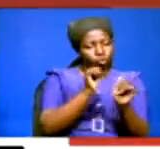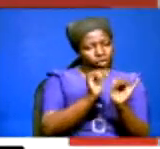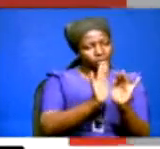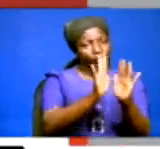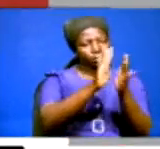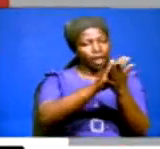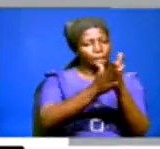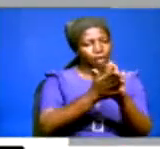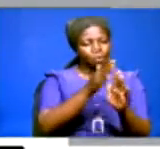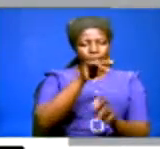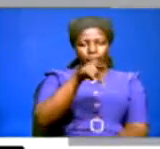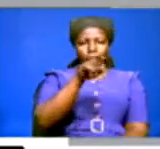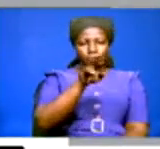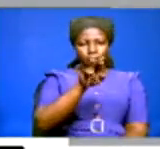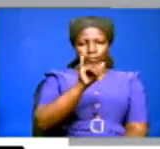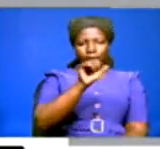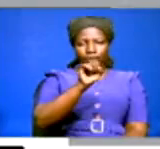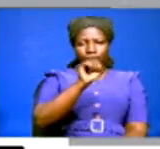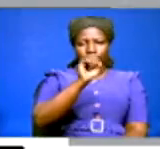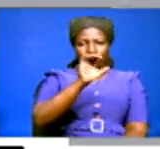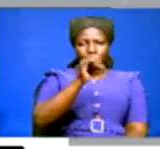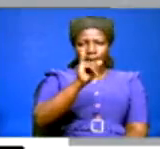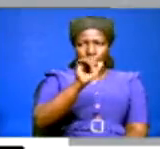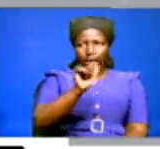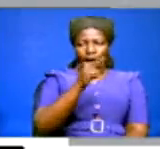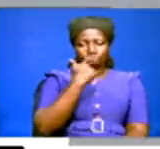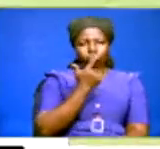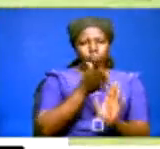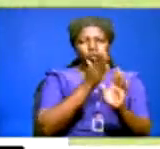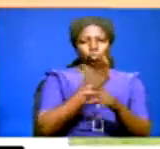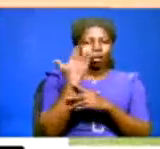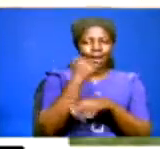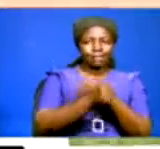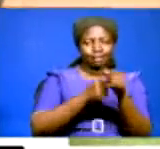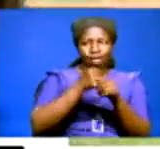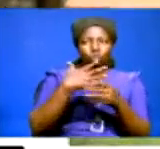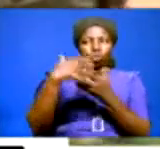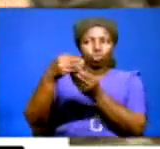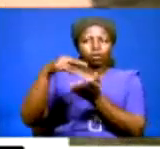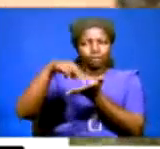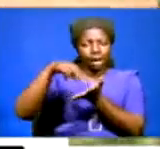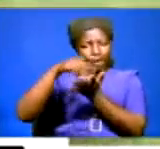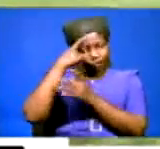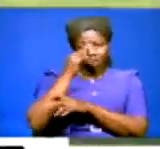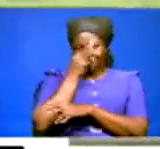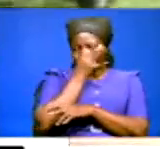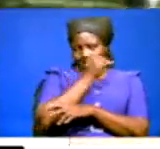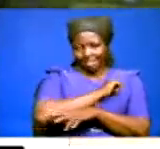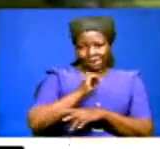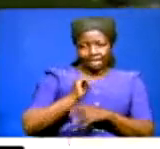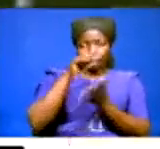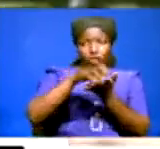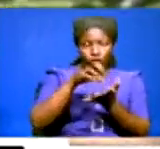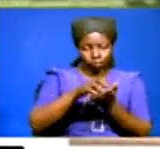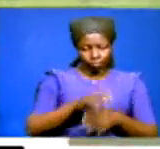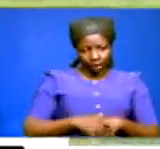who resigned last year to contest for Nyeri senatorial seat. The appointment of the selection panel for the